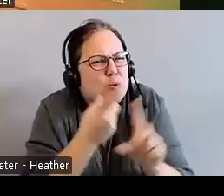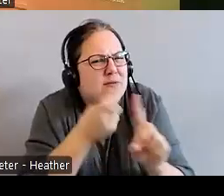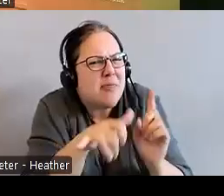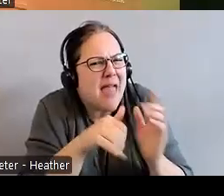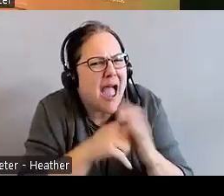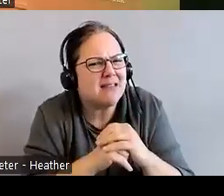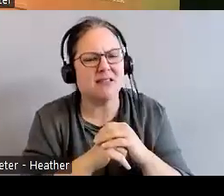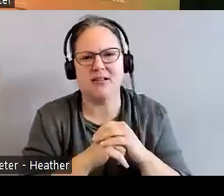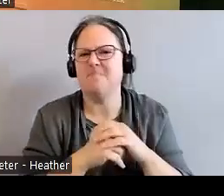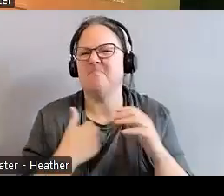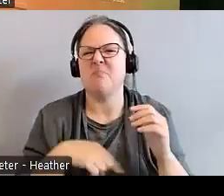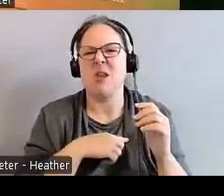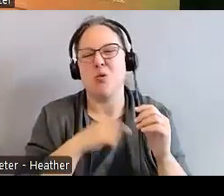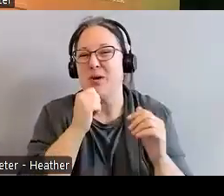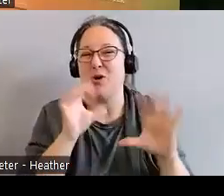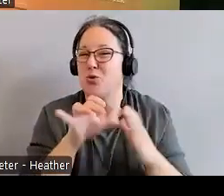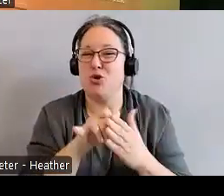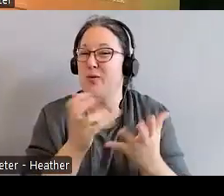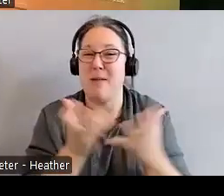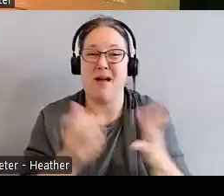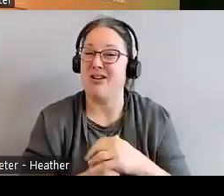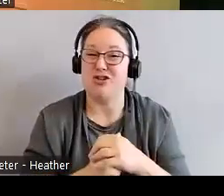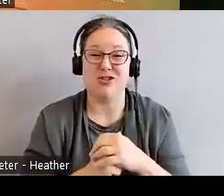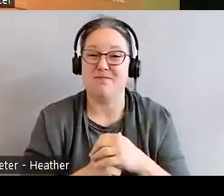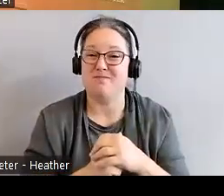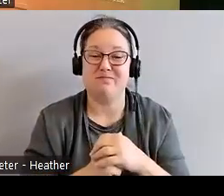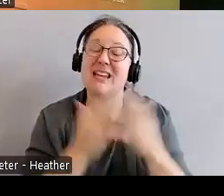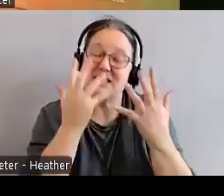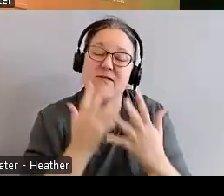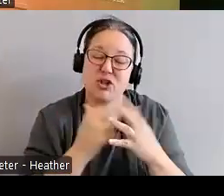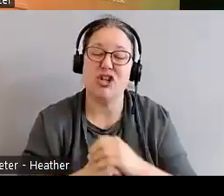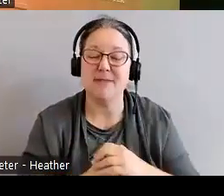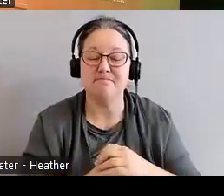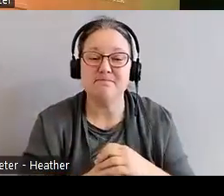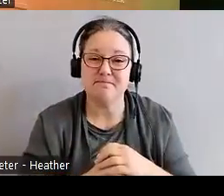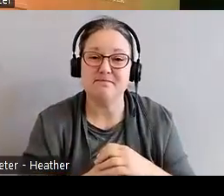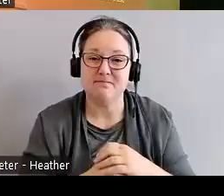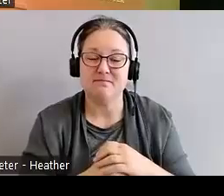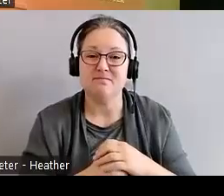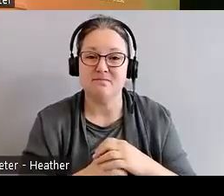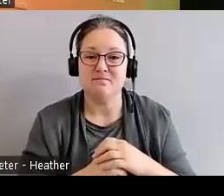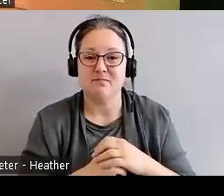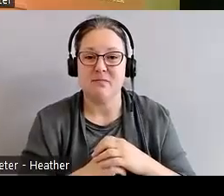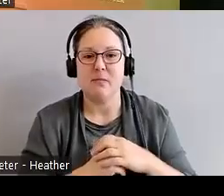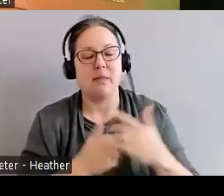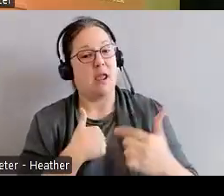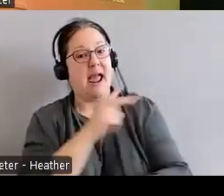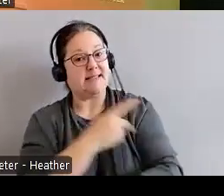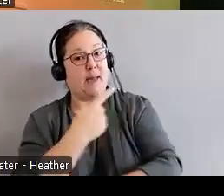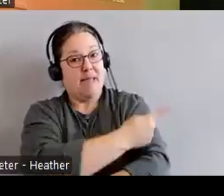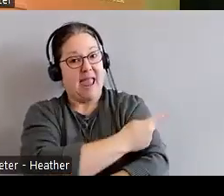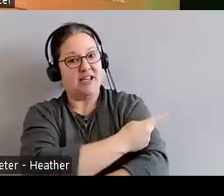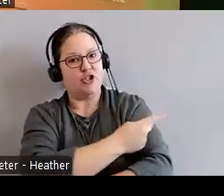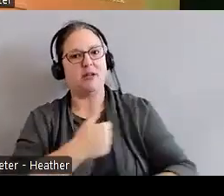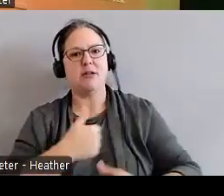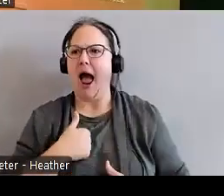just been doing that much. So that's really unfortunate. Yeah. Speaking as a patient, I would find that very gratifying because